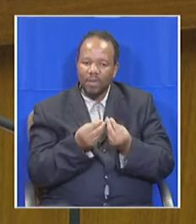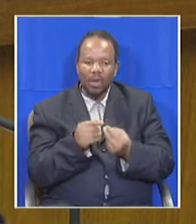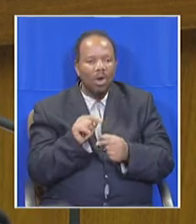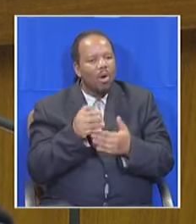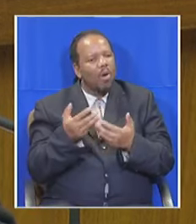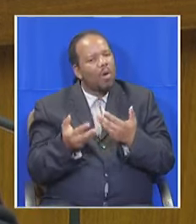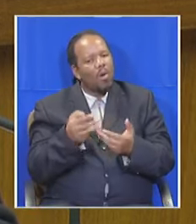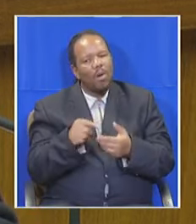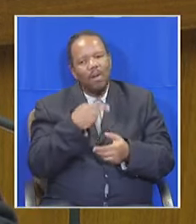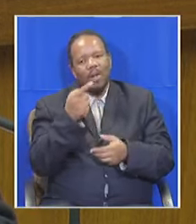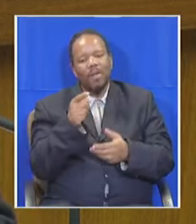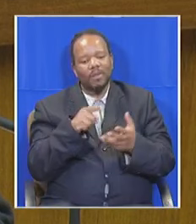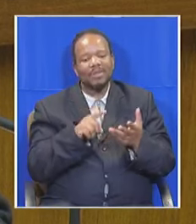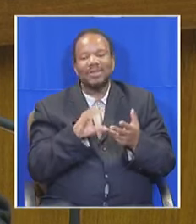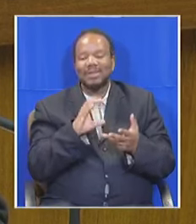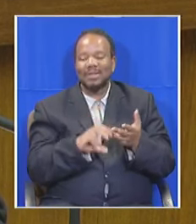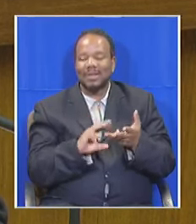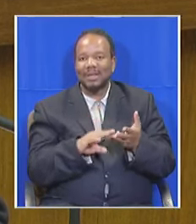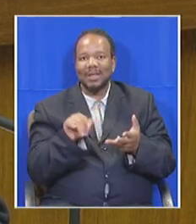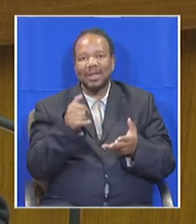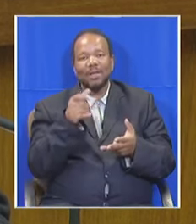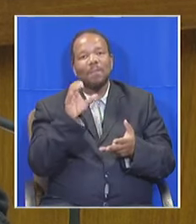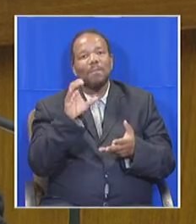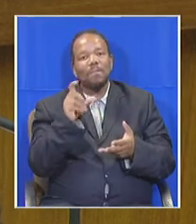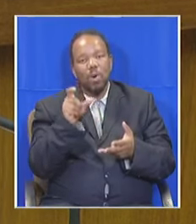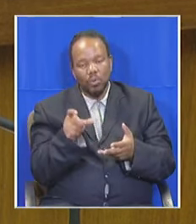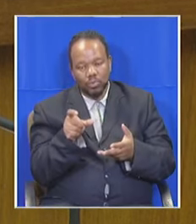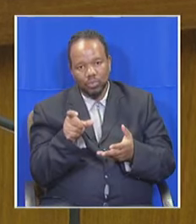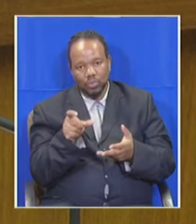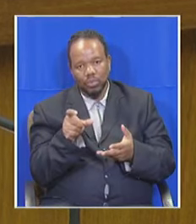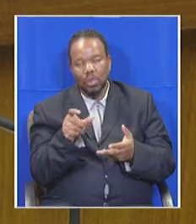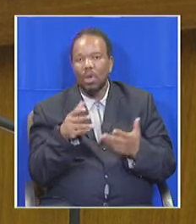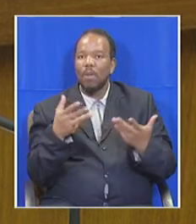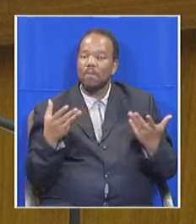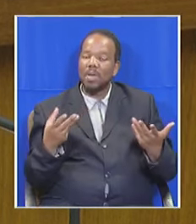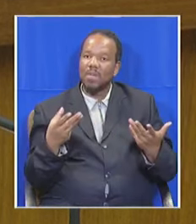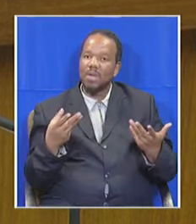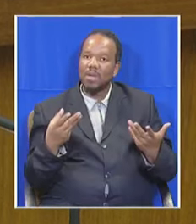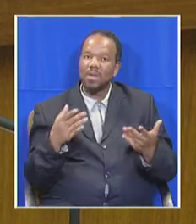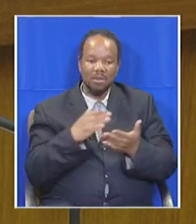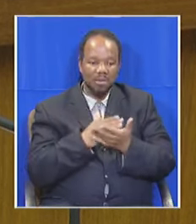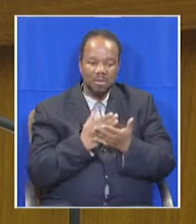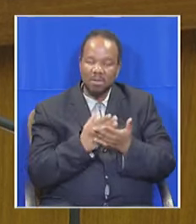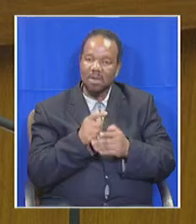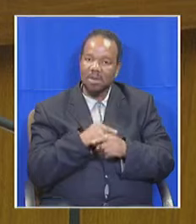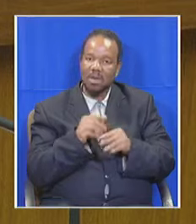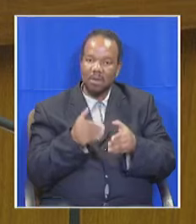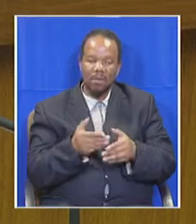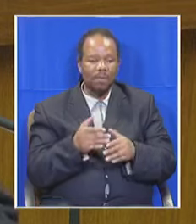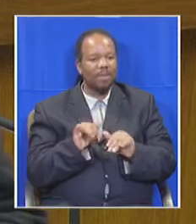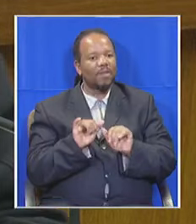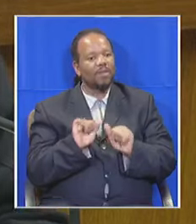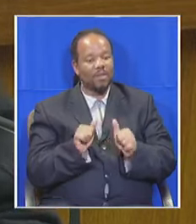to a client while being employed by a temporary employment service. The extension of the production